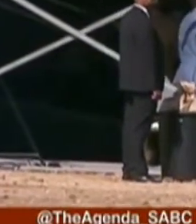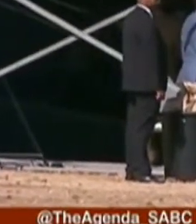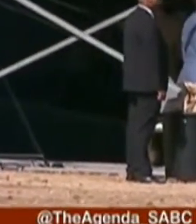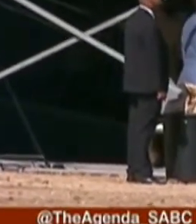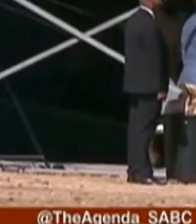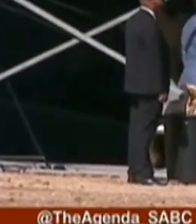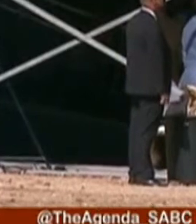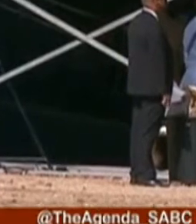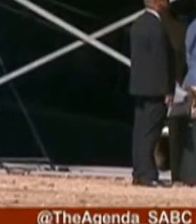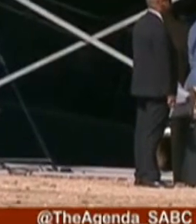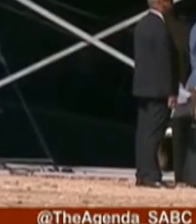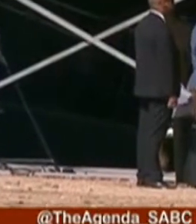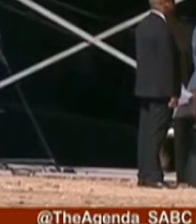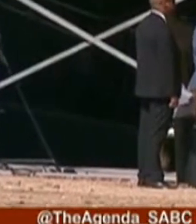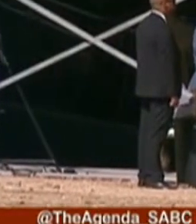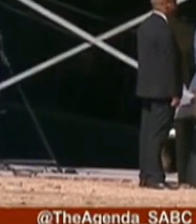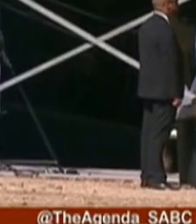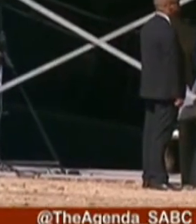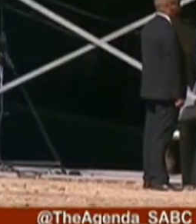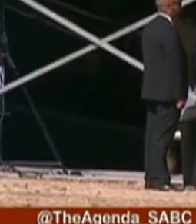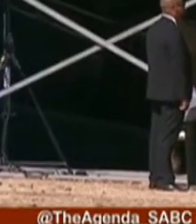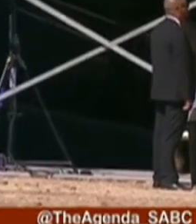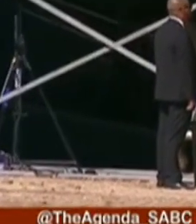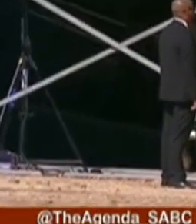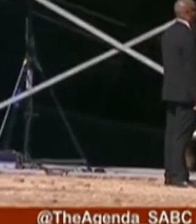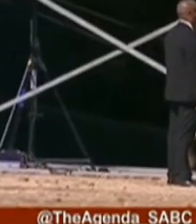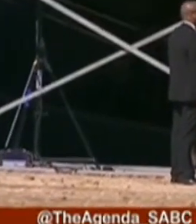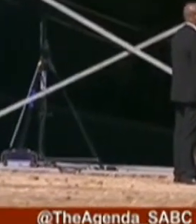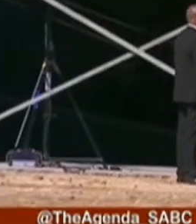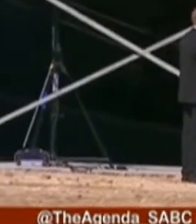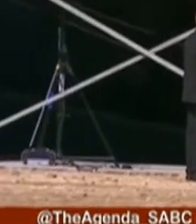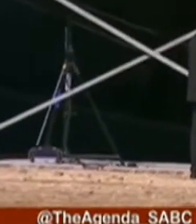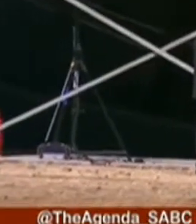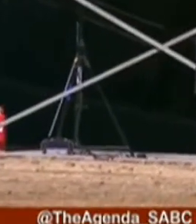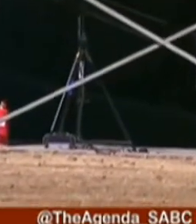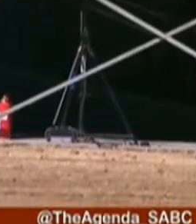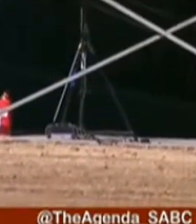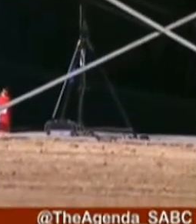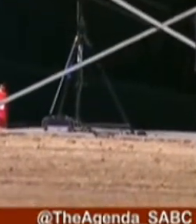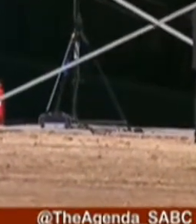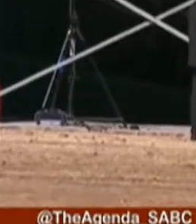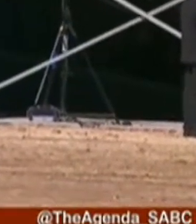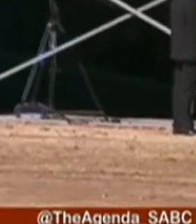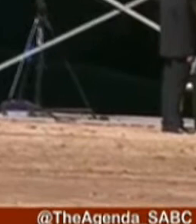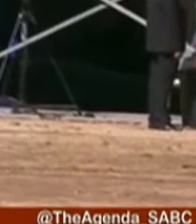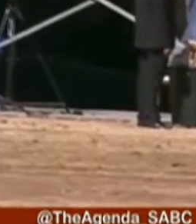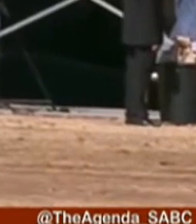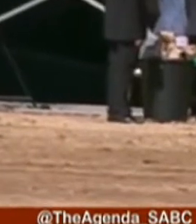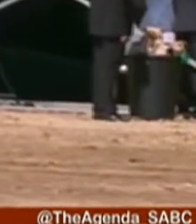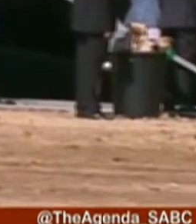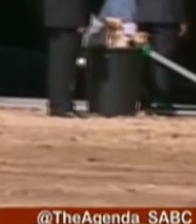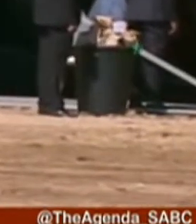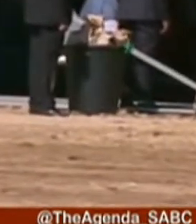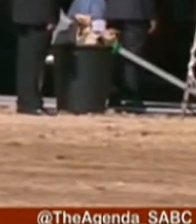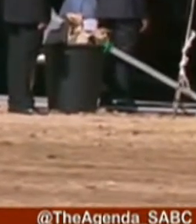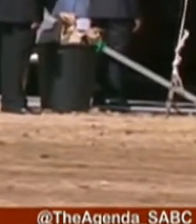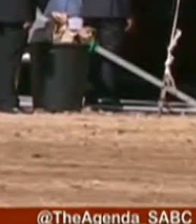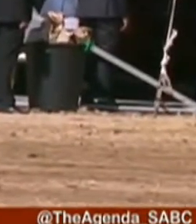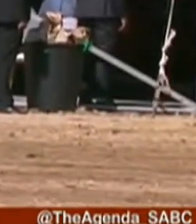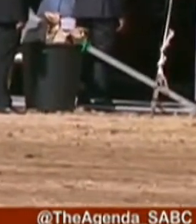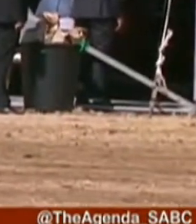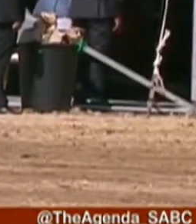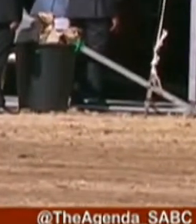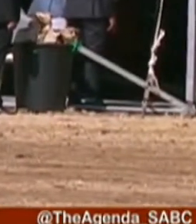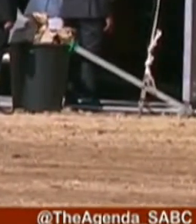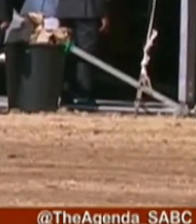he recognizes South Africans who have died from COVID-19 and those who